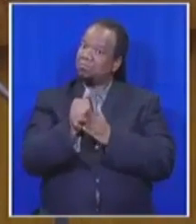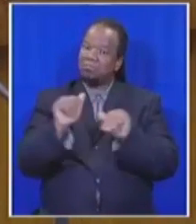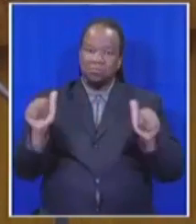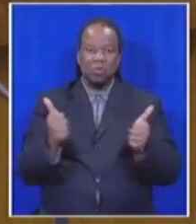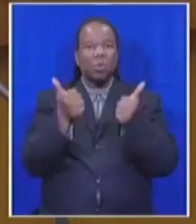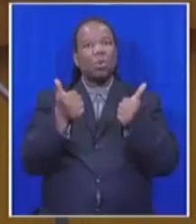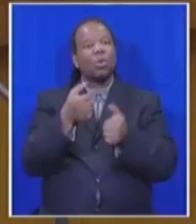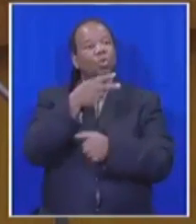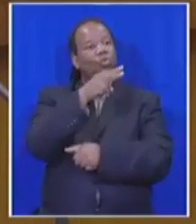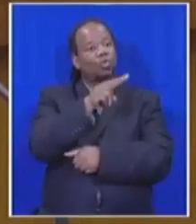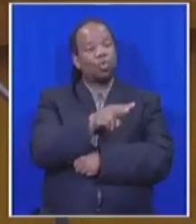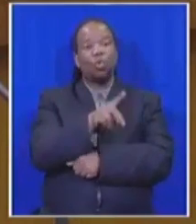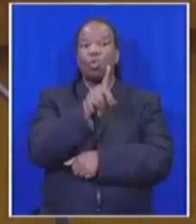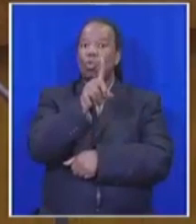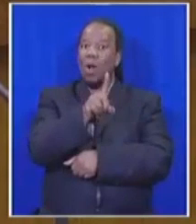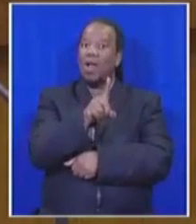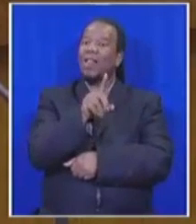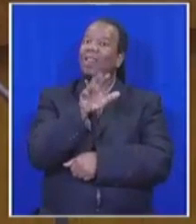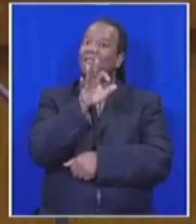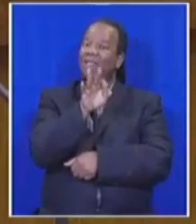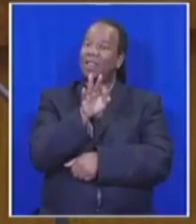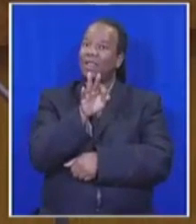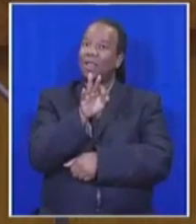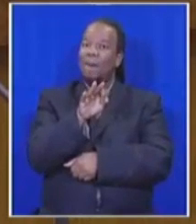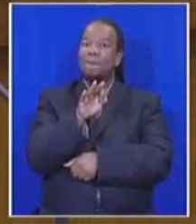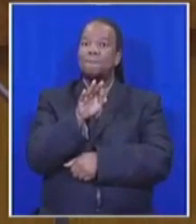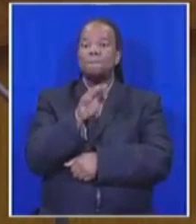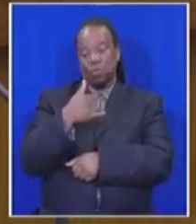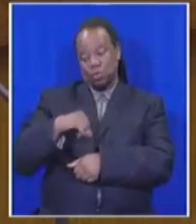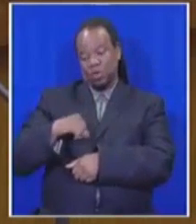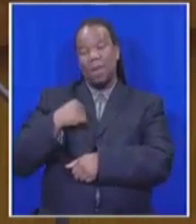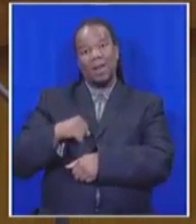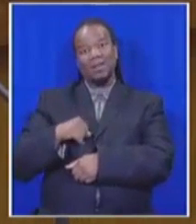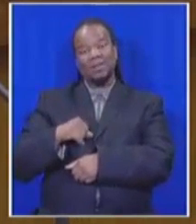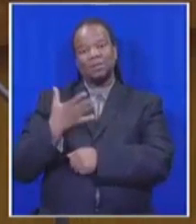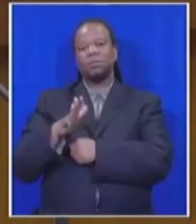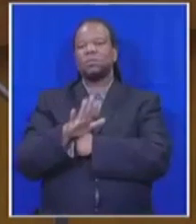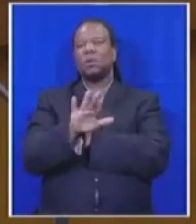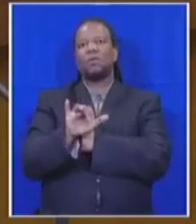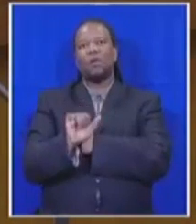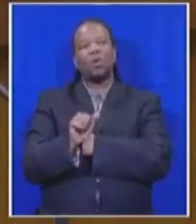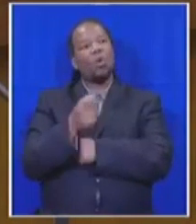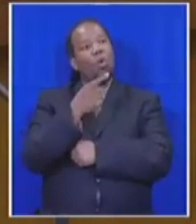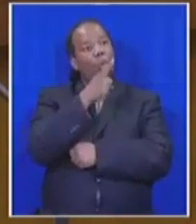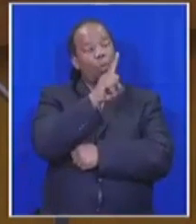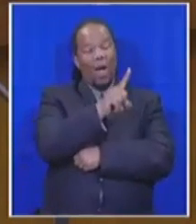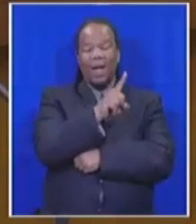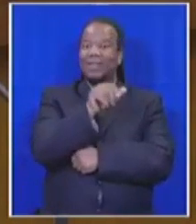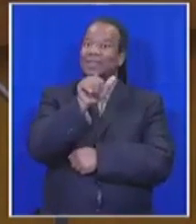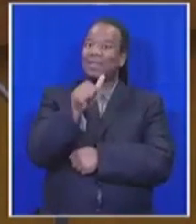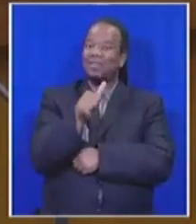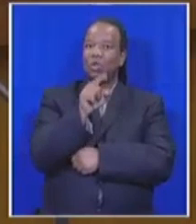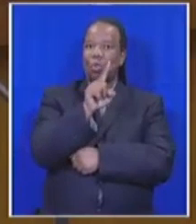Out of 213 municipalities across the country, we won 161